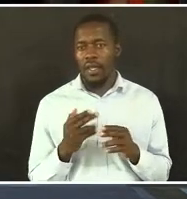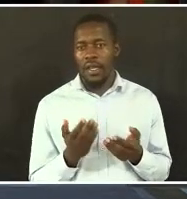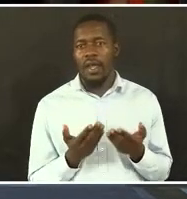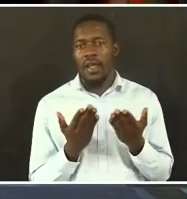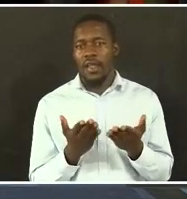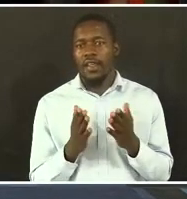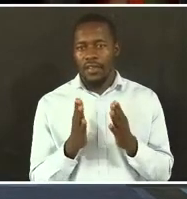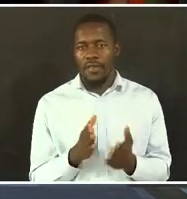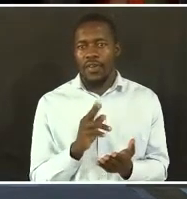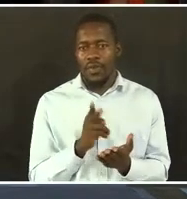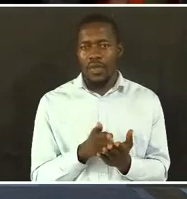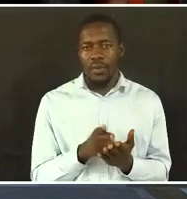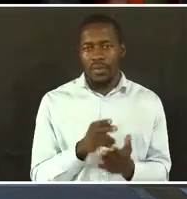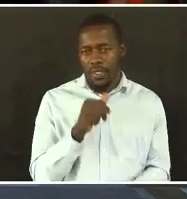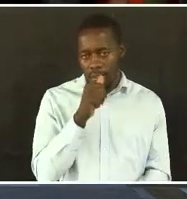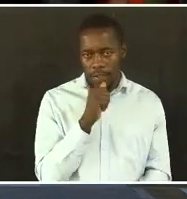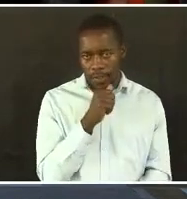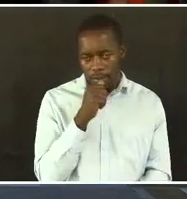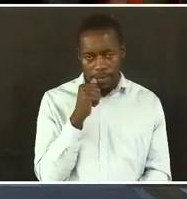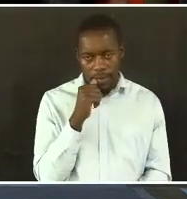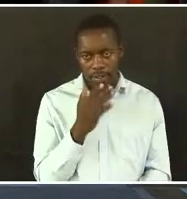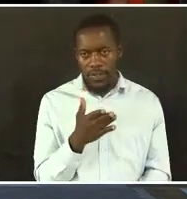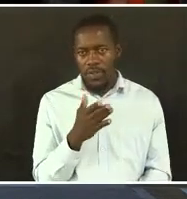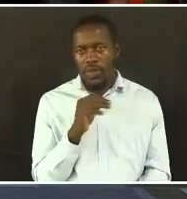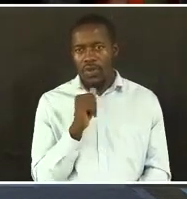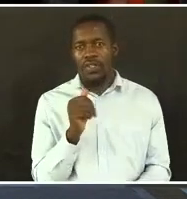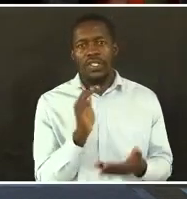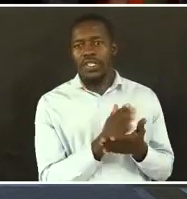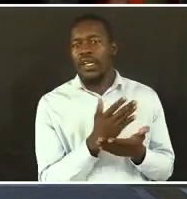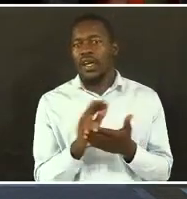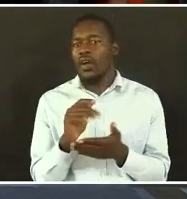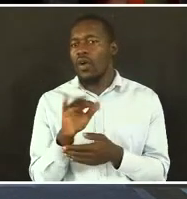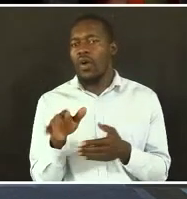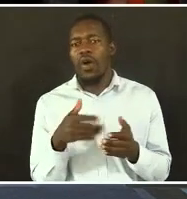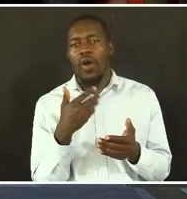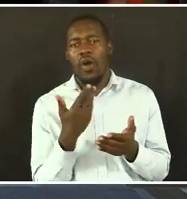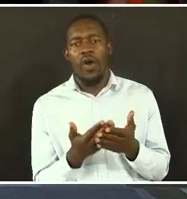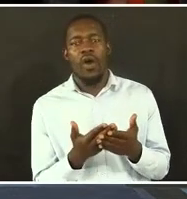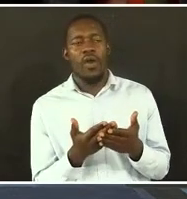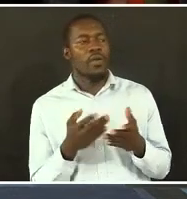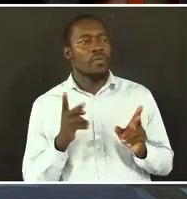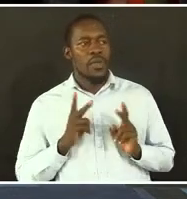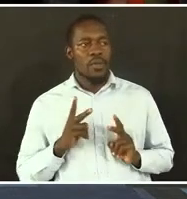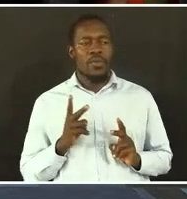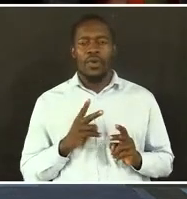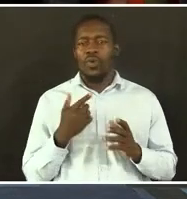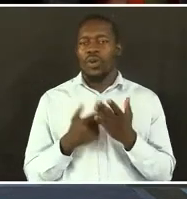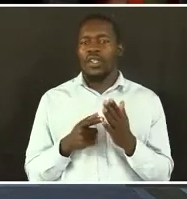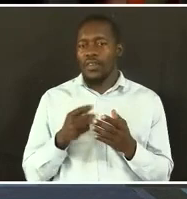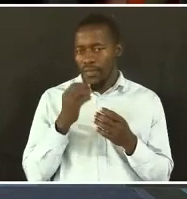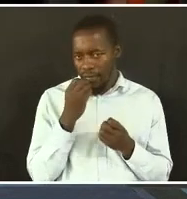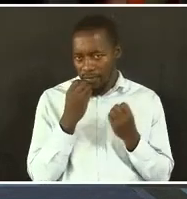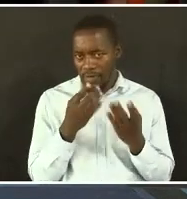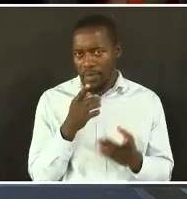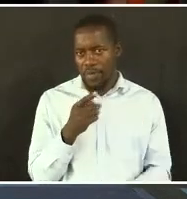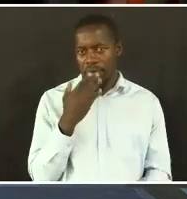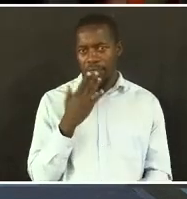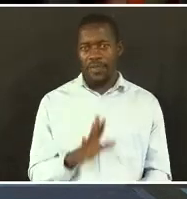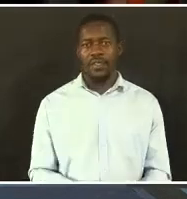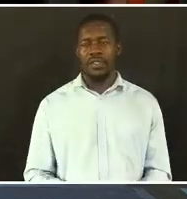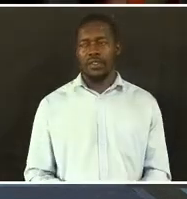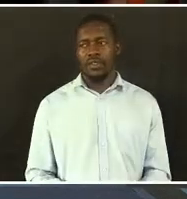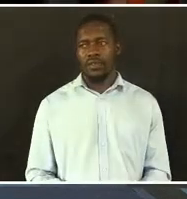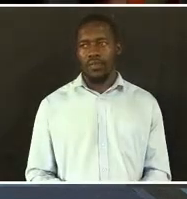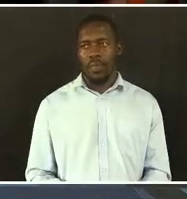keep that in confidence. Do no harm to that patient. Don't share what they have told you with others.